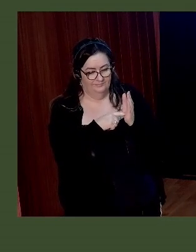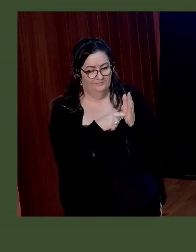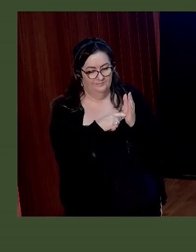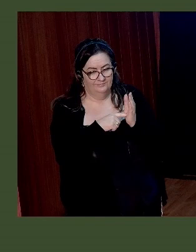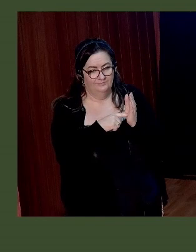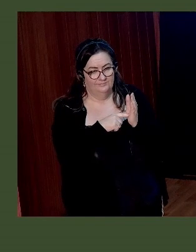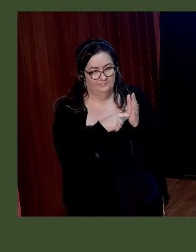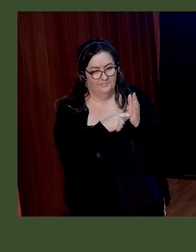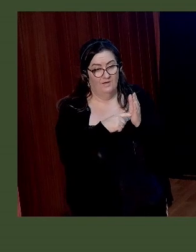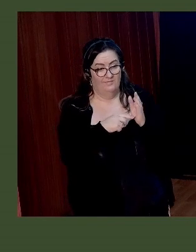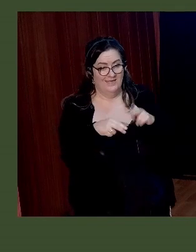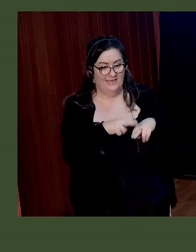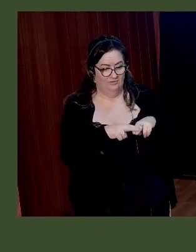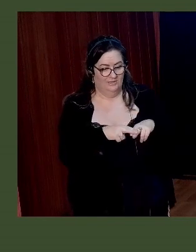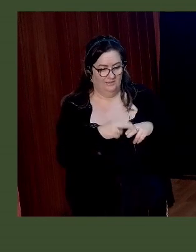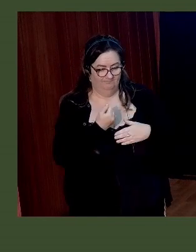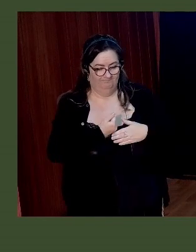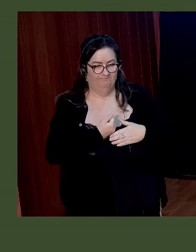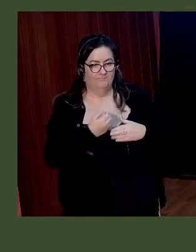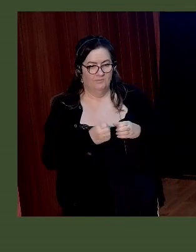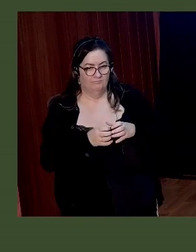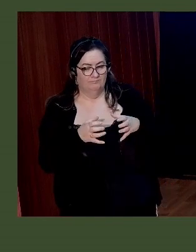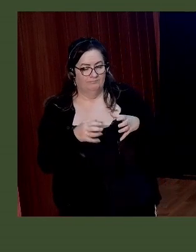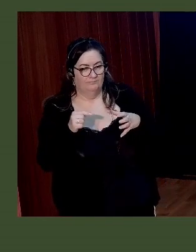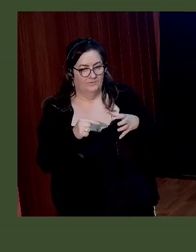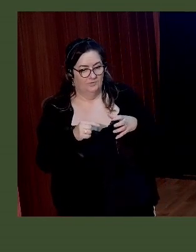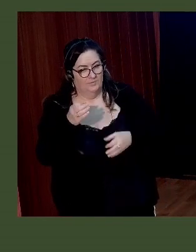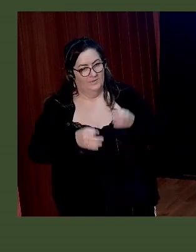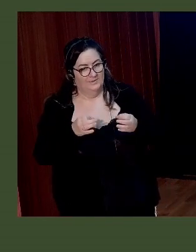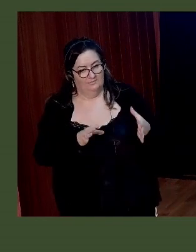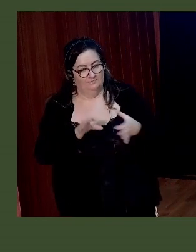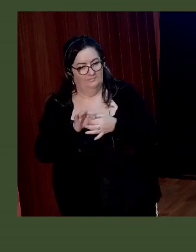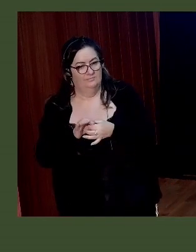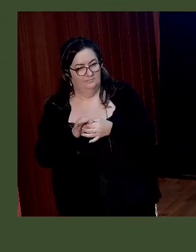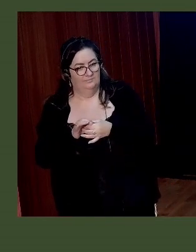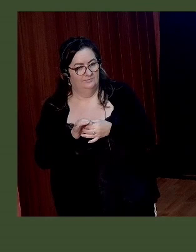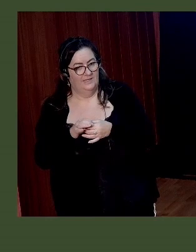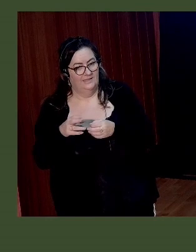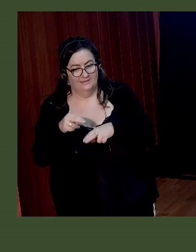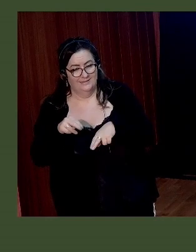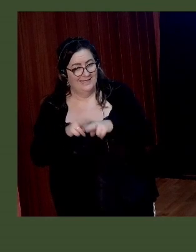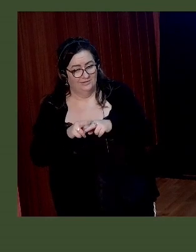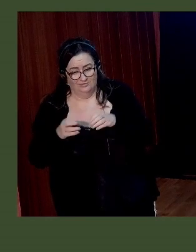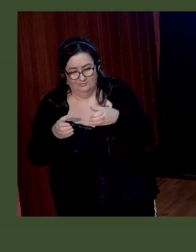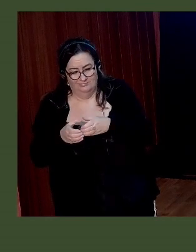the basic principle of political nationalism grew to the political unit, and the national unit should be the